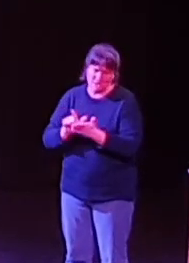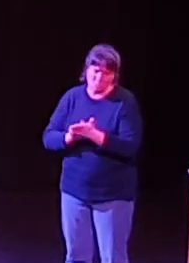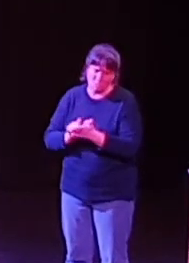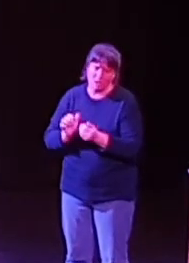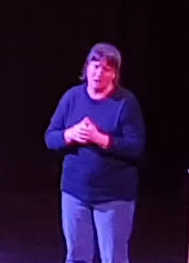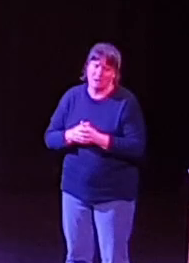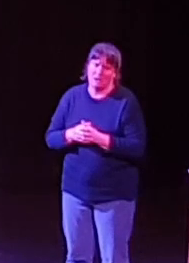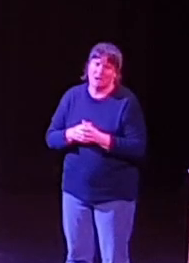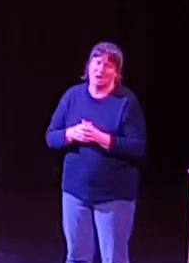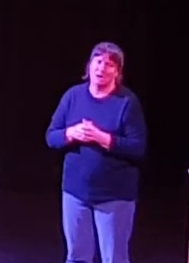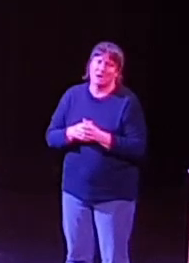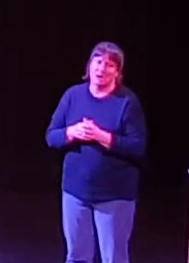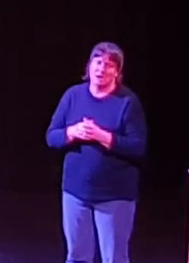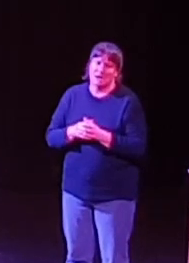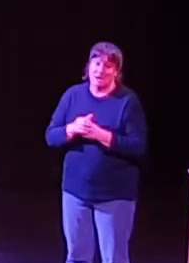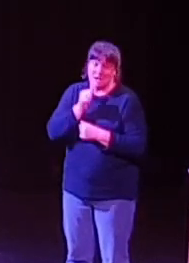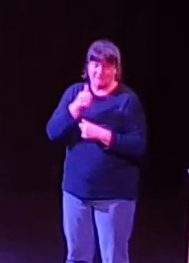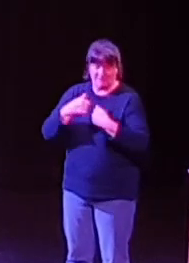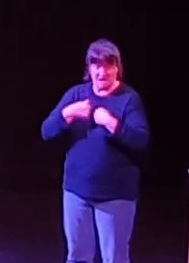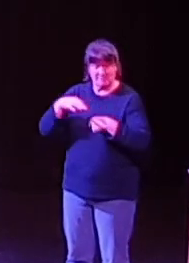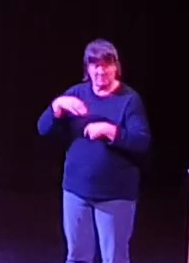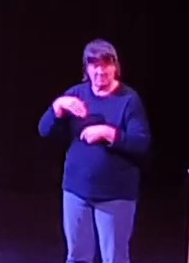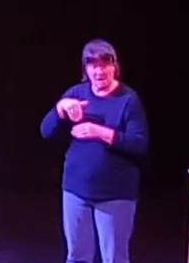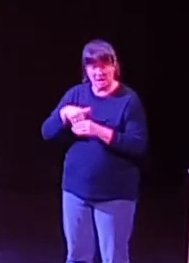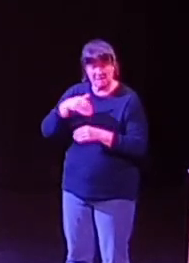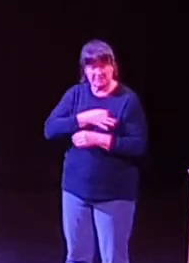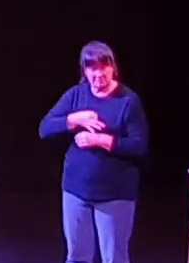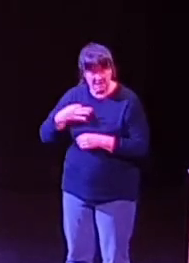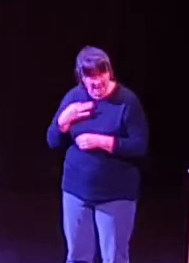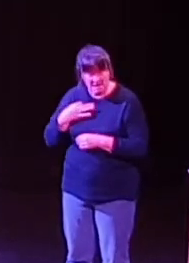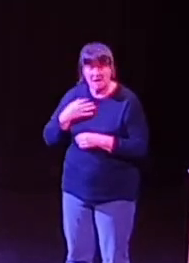of, if I'm an elected mayor, I will